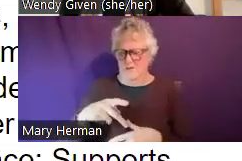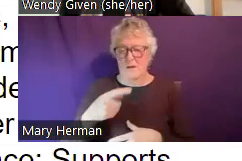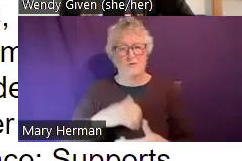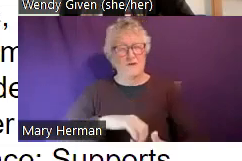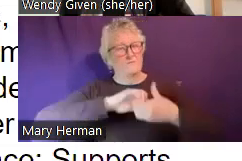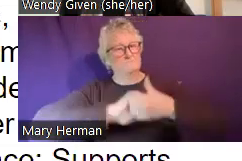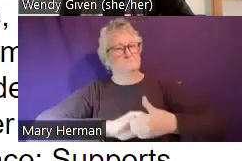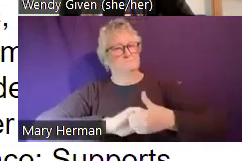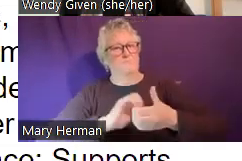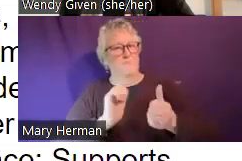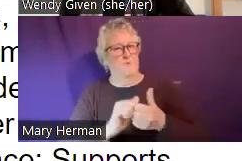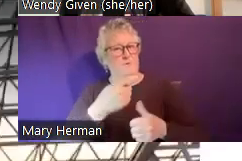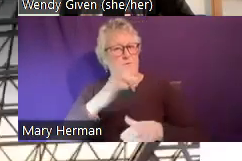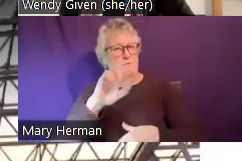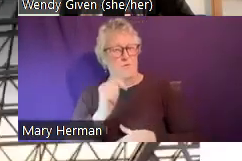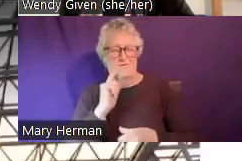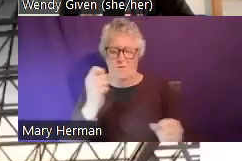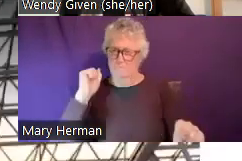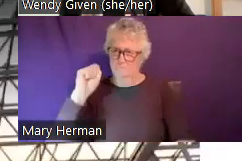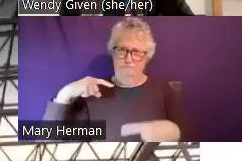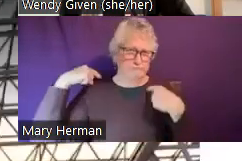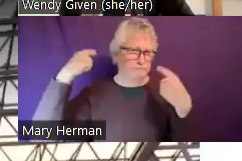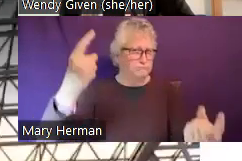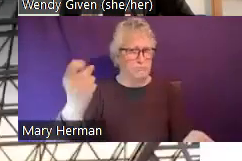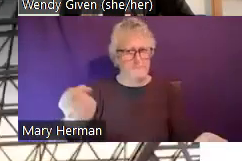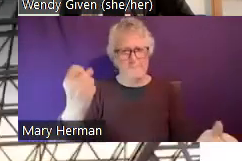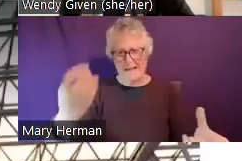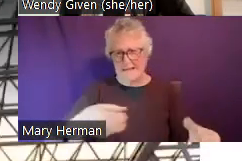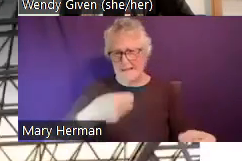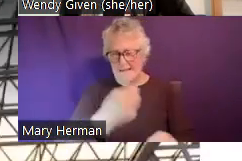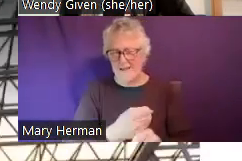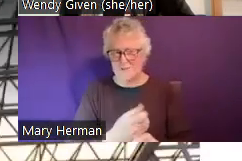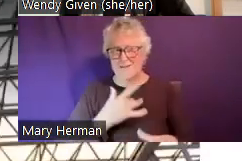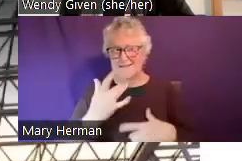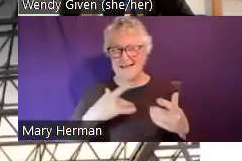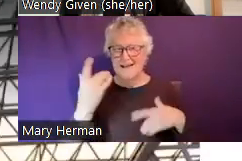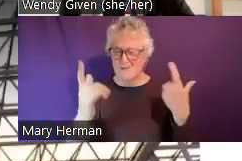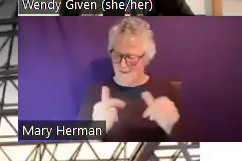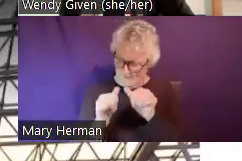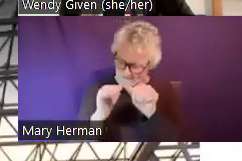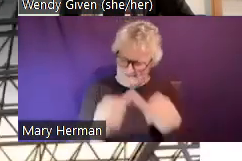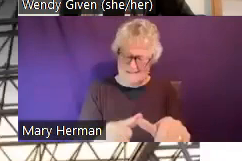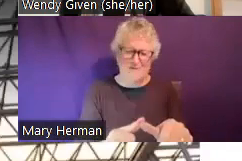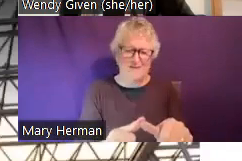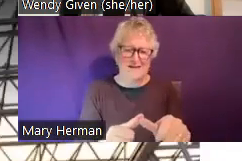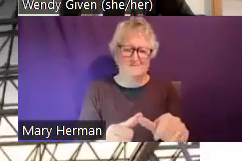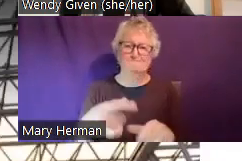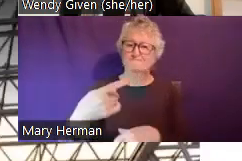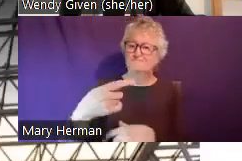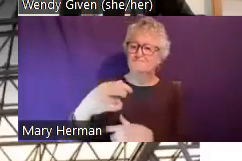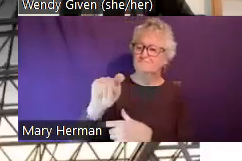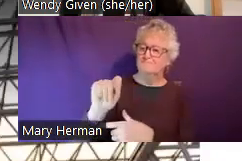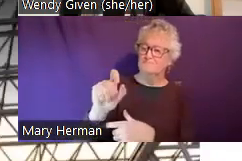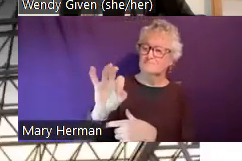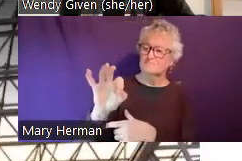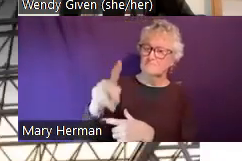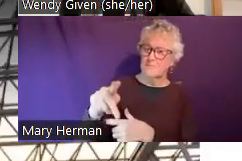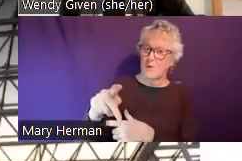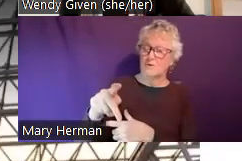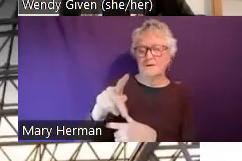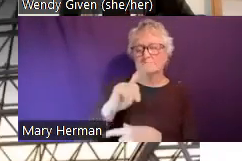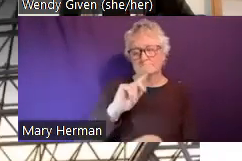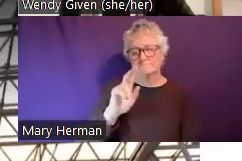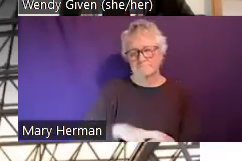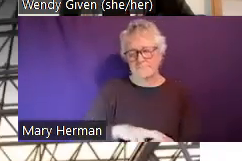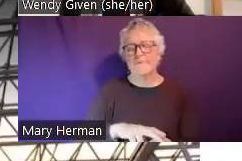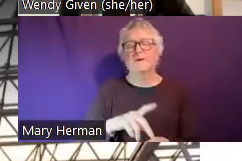excited about continuing that. The Port of Portland, of course, is the organization that is